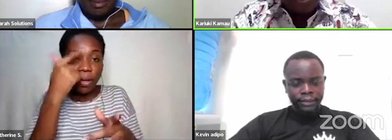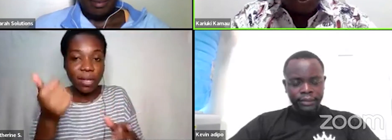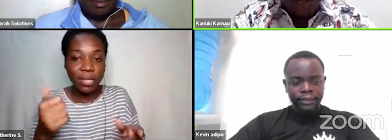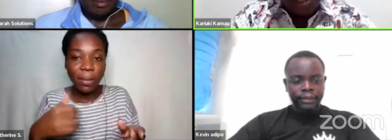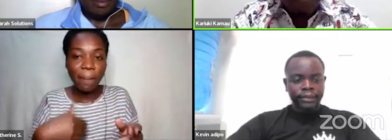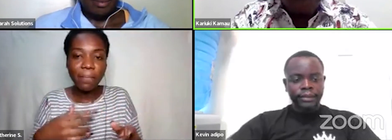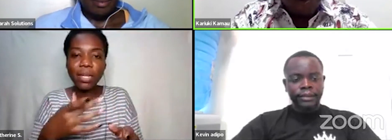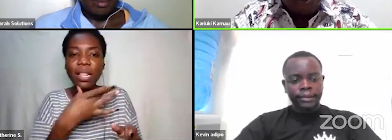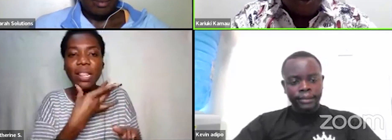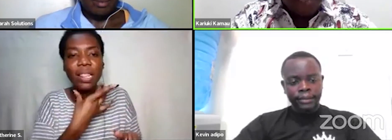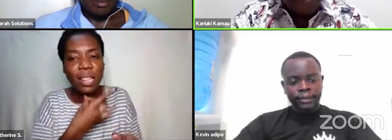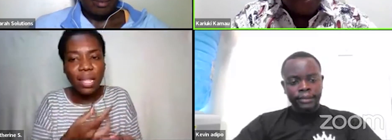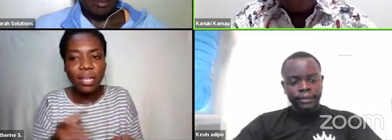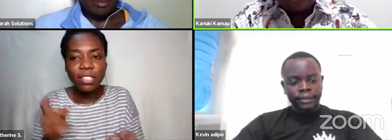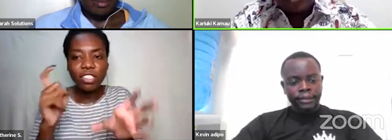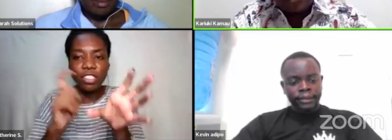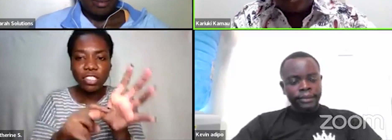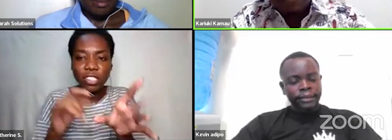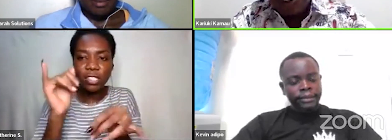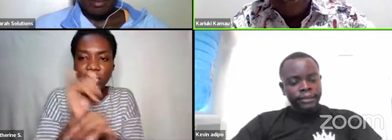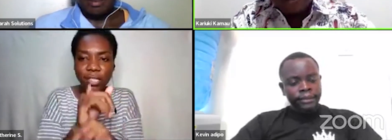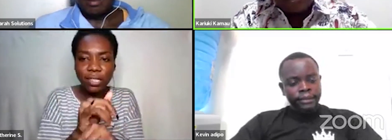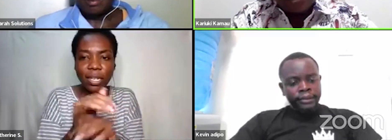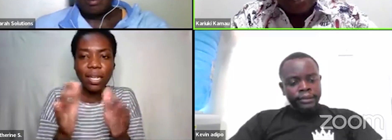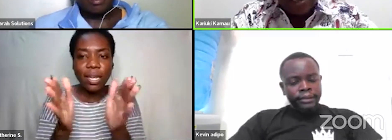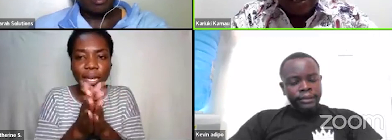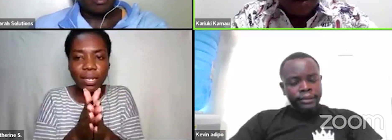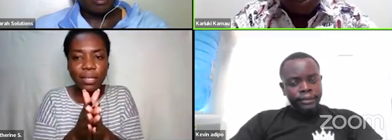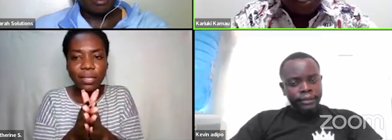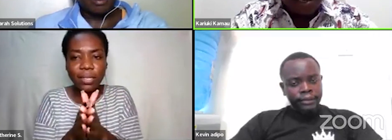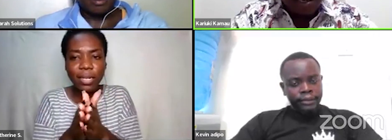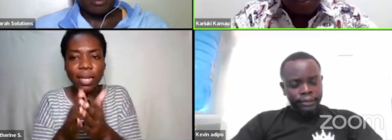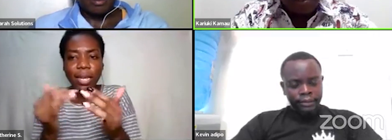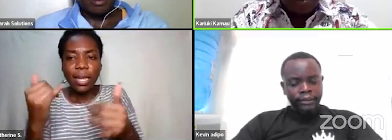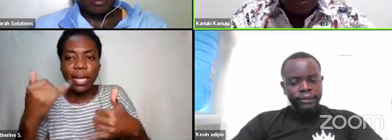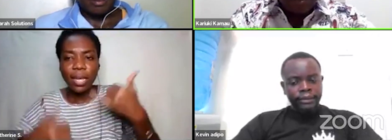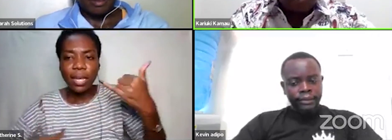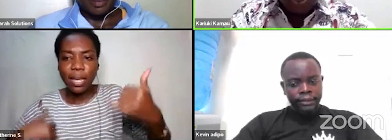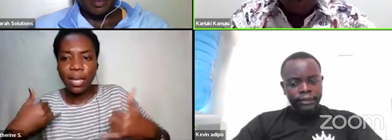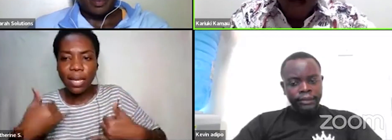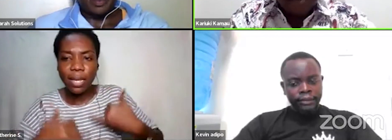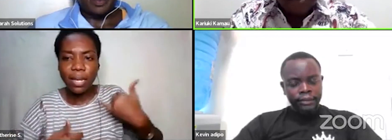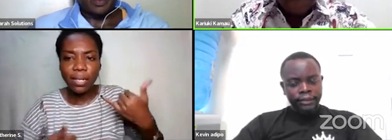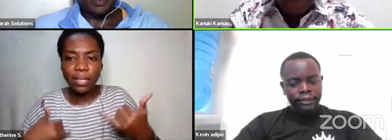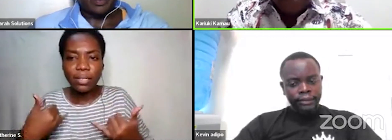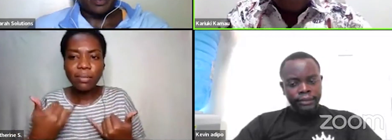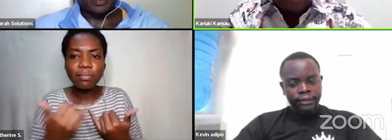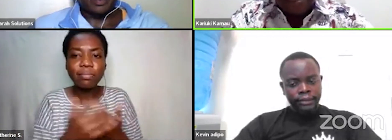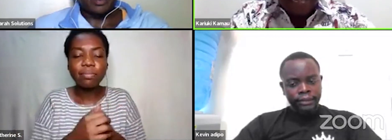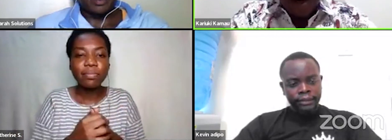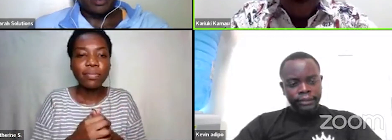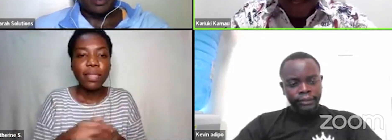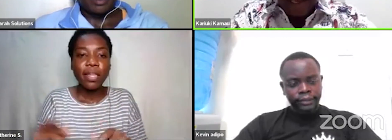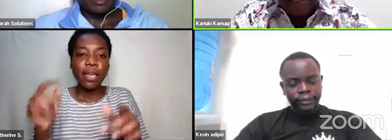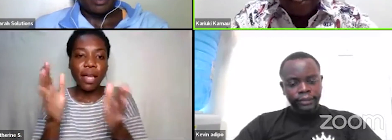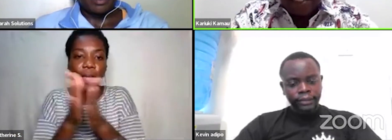I was enjoying more doing their logistic more than doing their accounting works. And that's how I landed